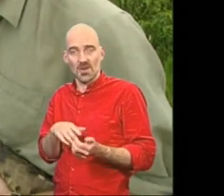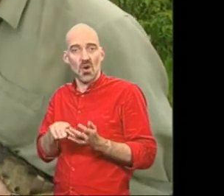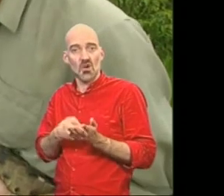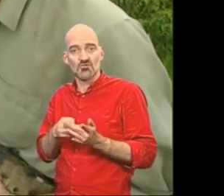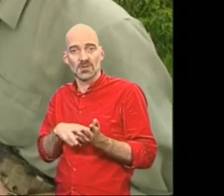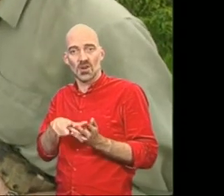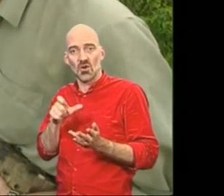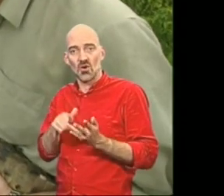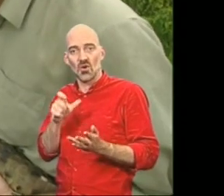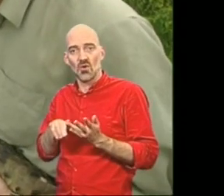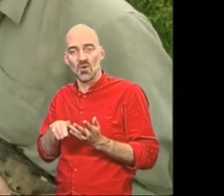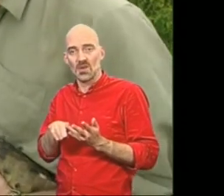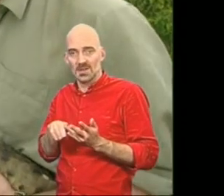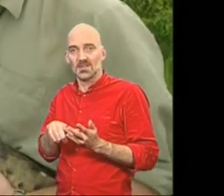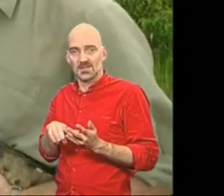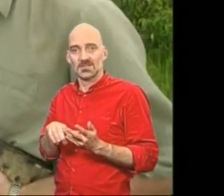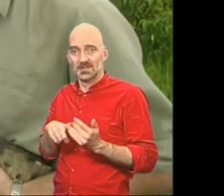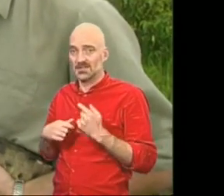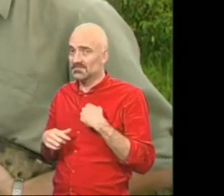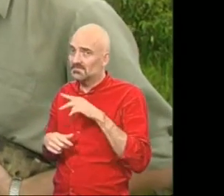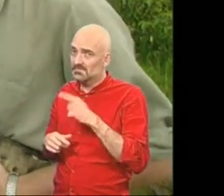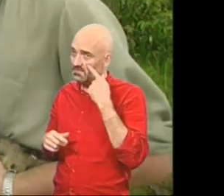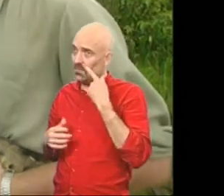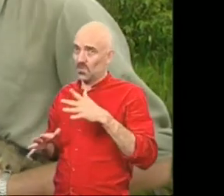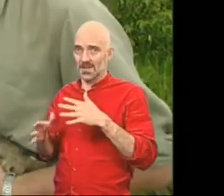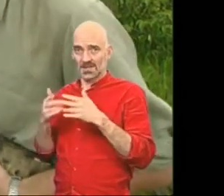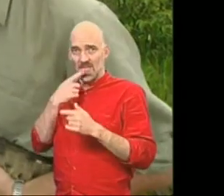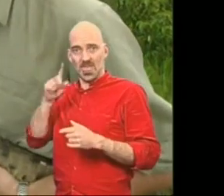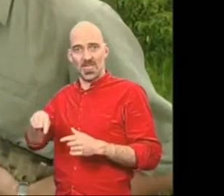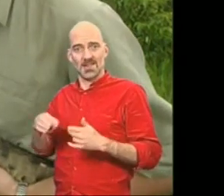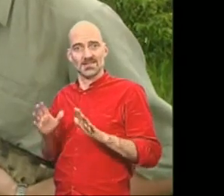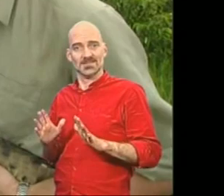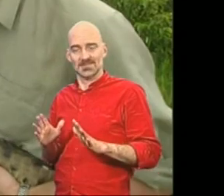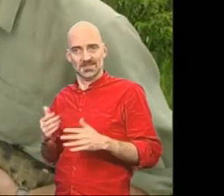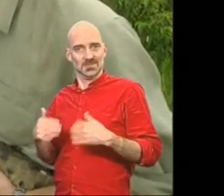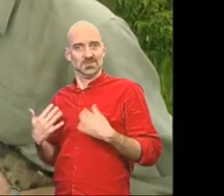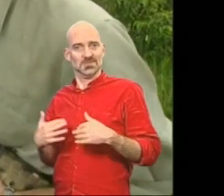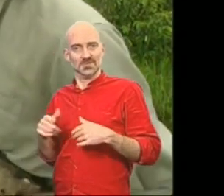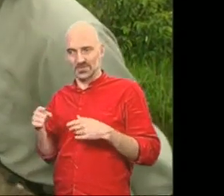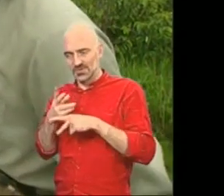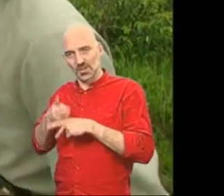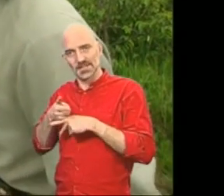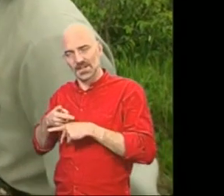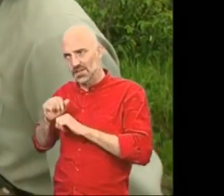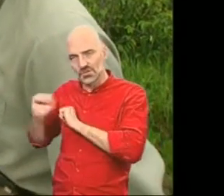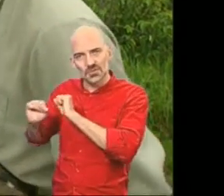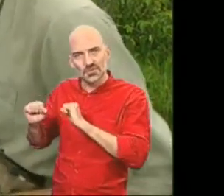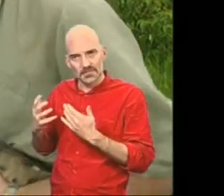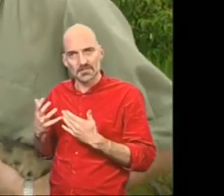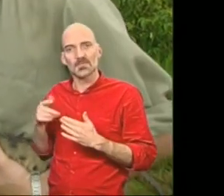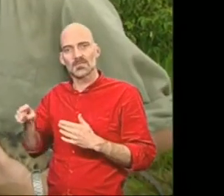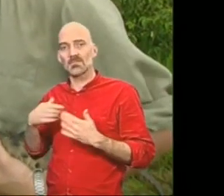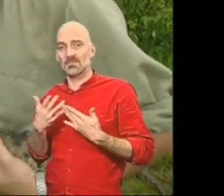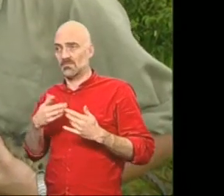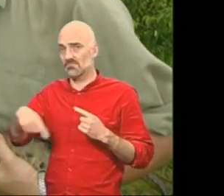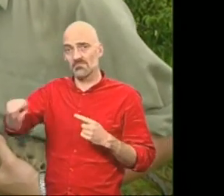Orinoco crocodile, but whilst I've been here, I've witnessed probably the cutting edge when it comes to its conservation. And I'm now sitting here in a pool which has